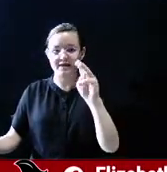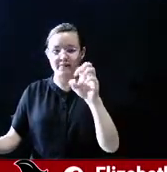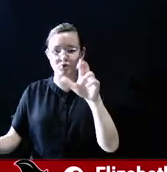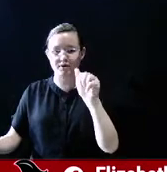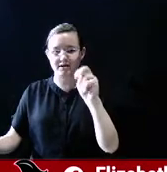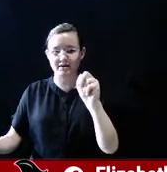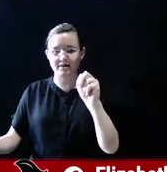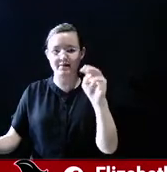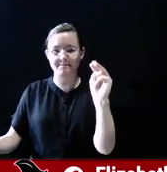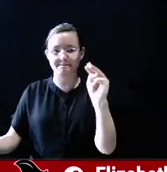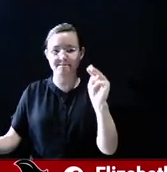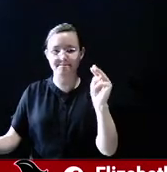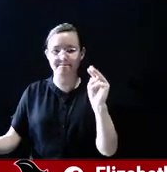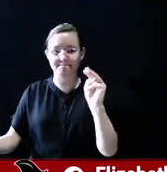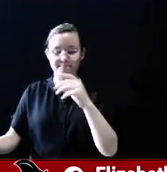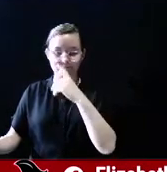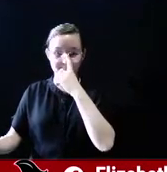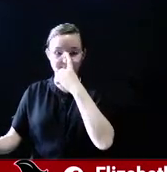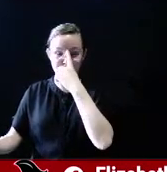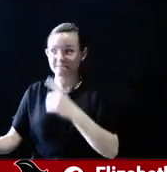Cameron Leanne Meadows.